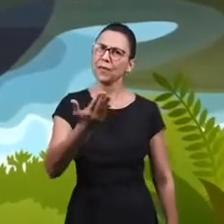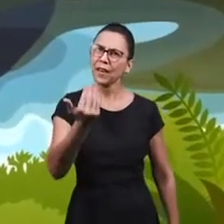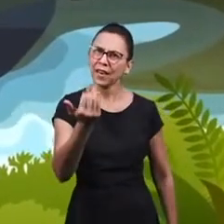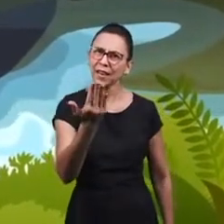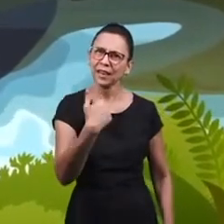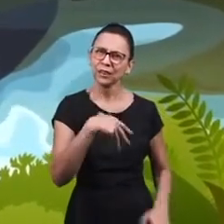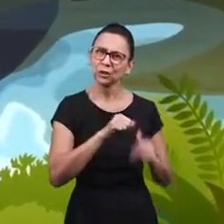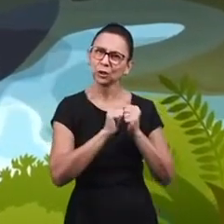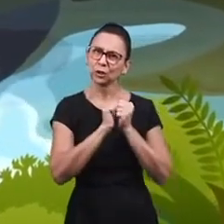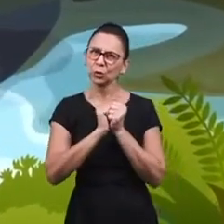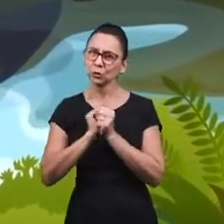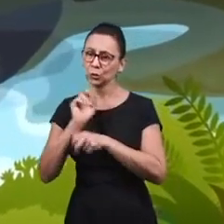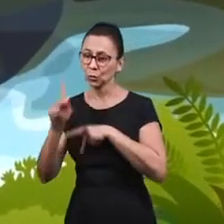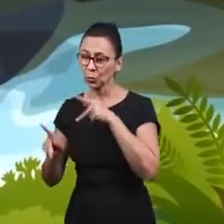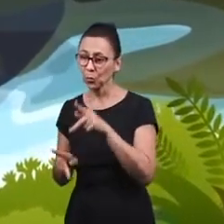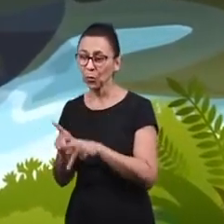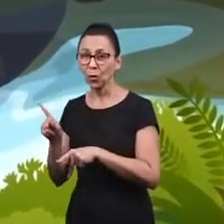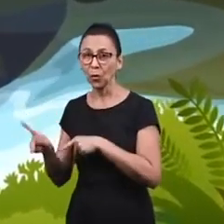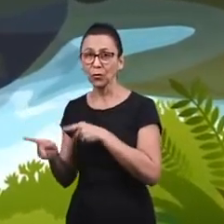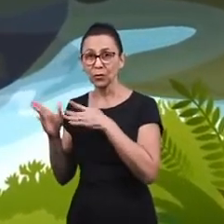Come to the middle, Jesus is here.